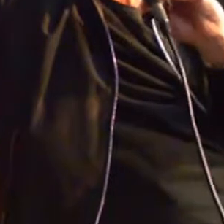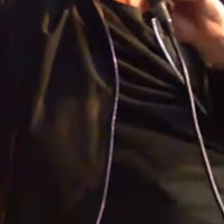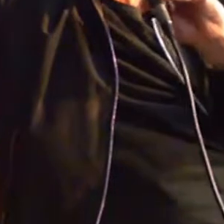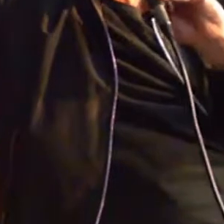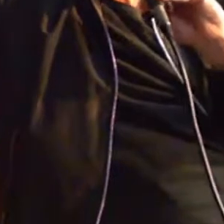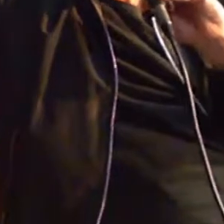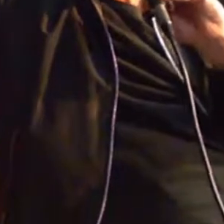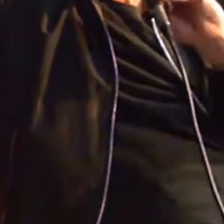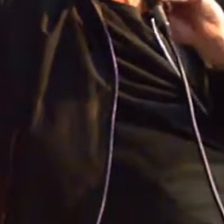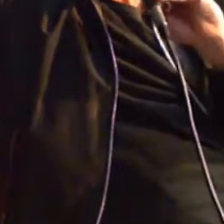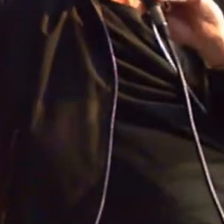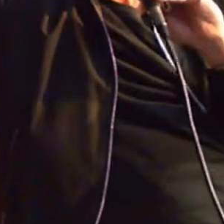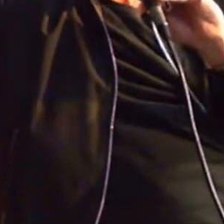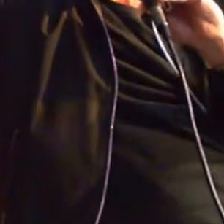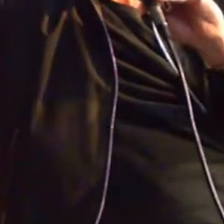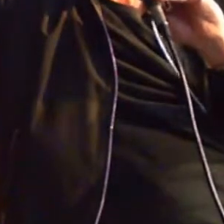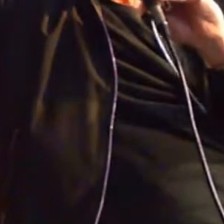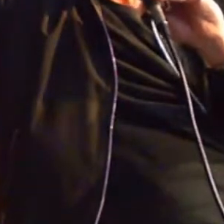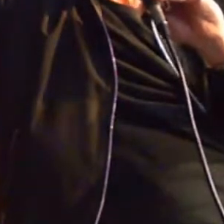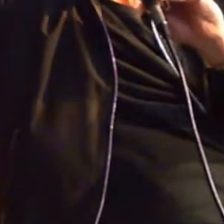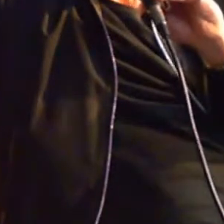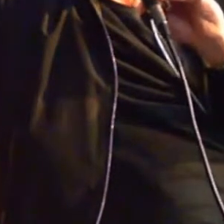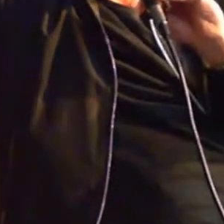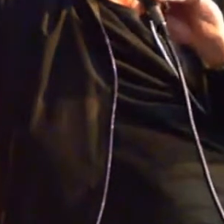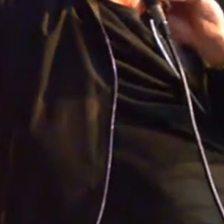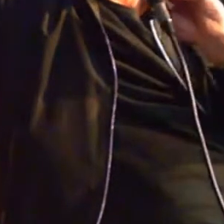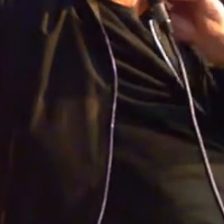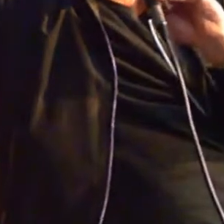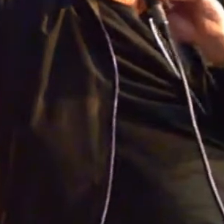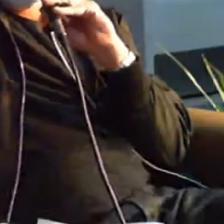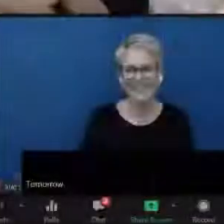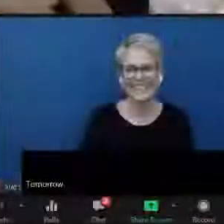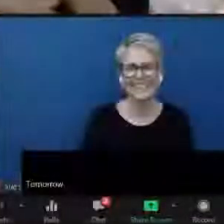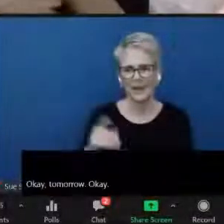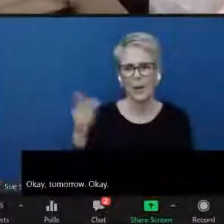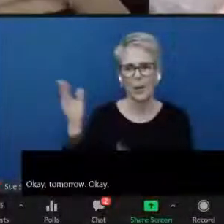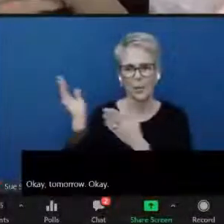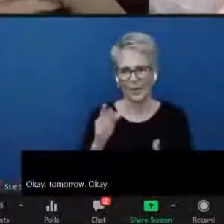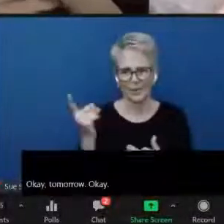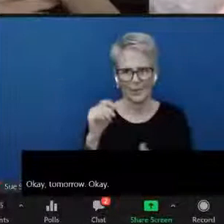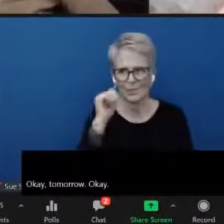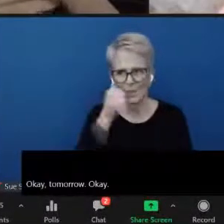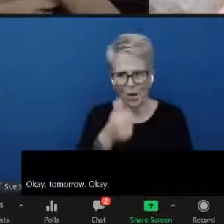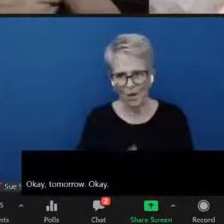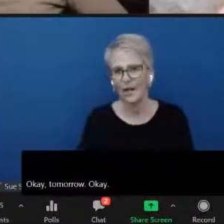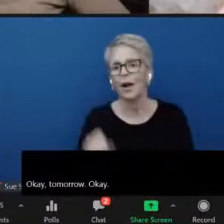Okay, I'm writing, okay. I'm writing a grant tomorrow. Okay. Yes.